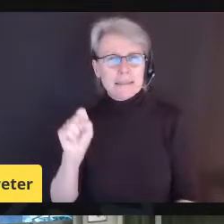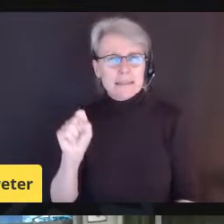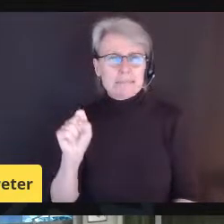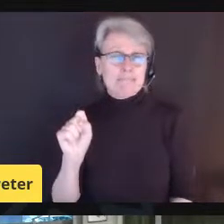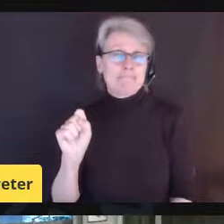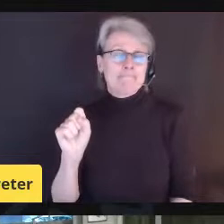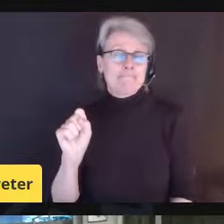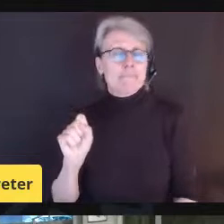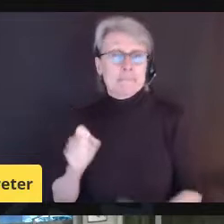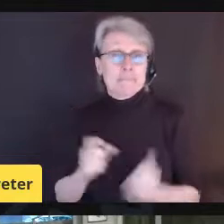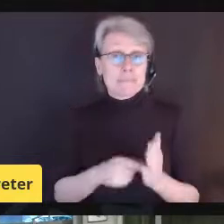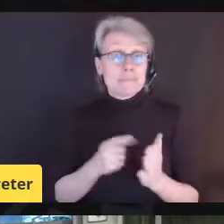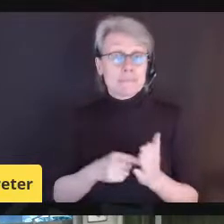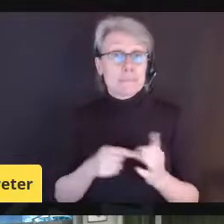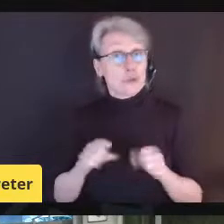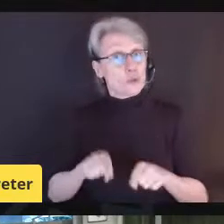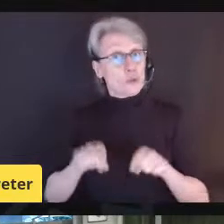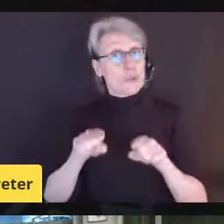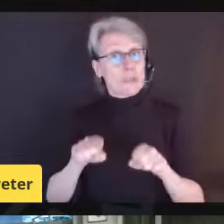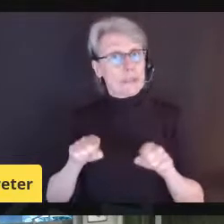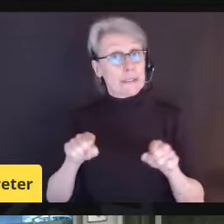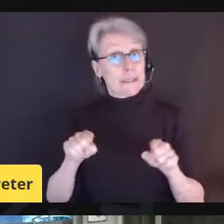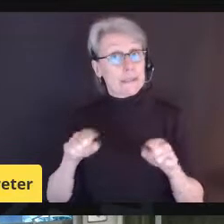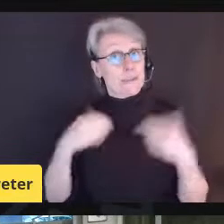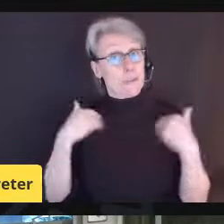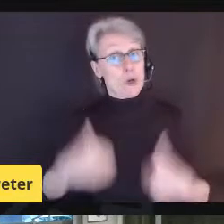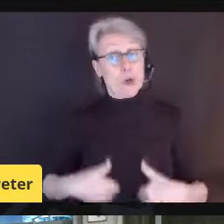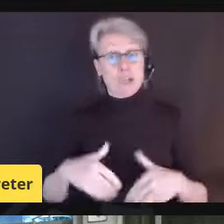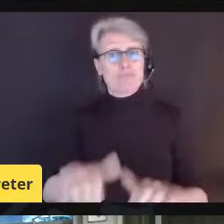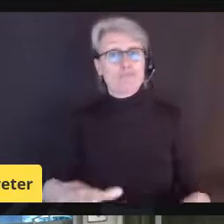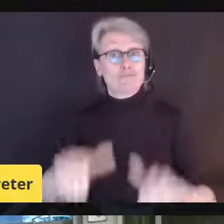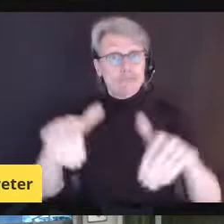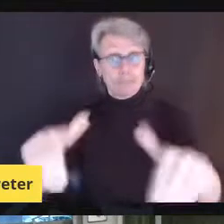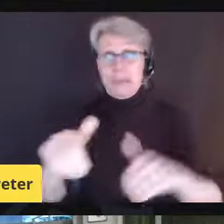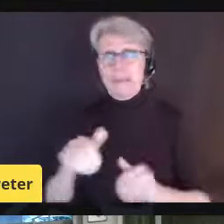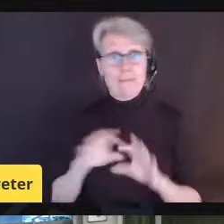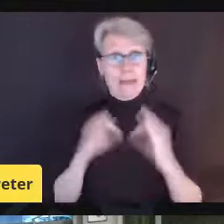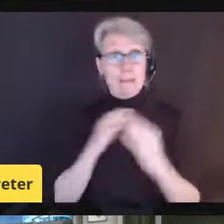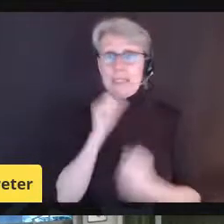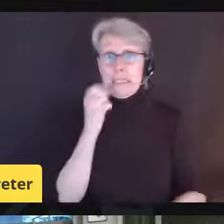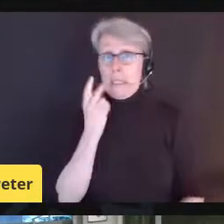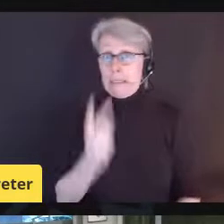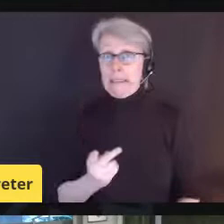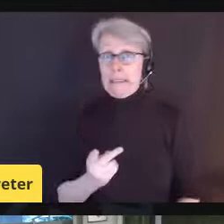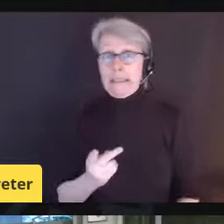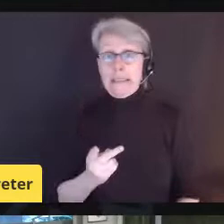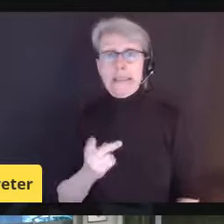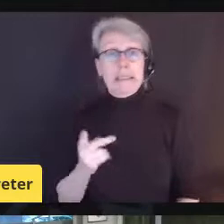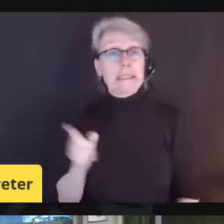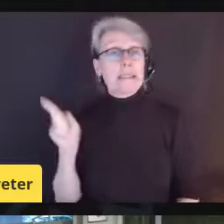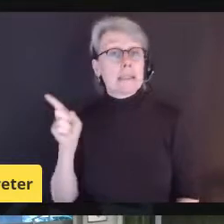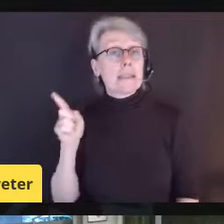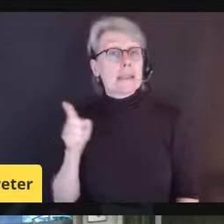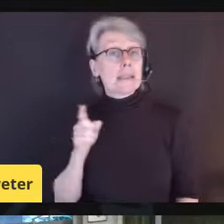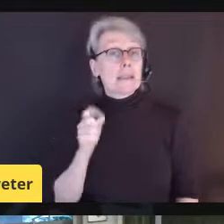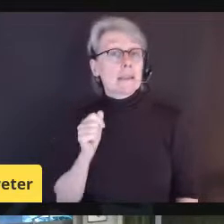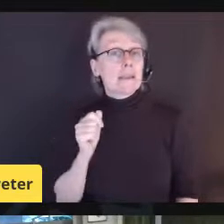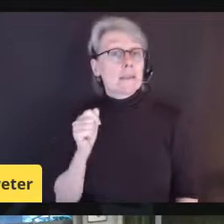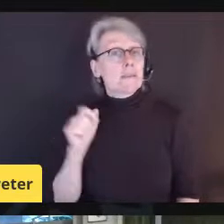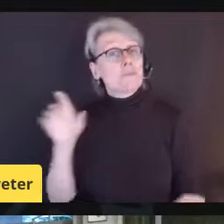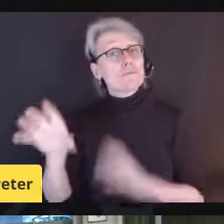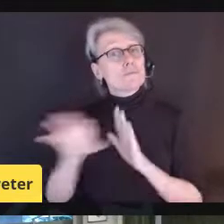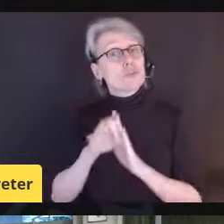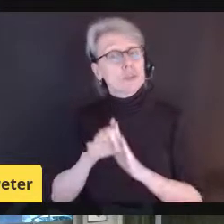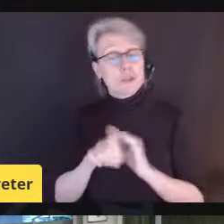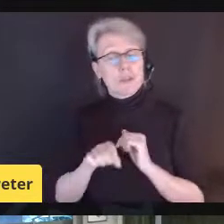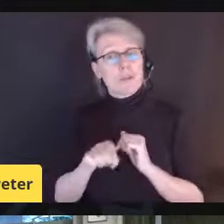remove some of those during a viewing so the family didn't see, because they chose a preparation of the body